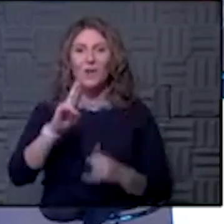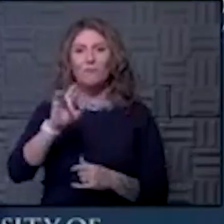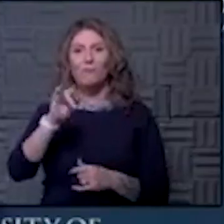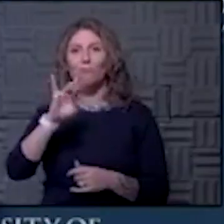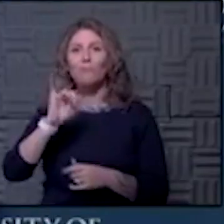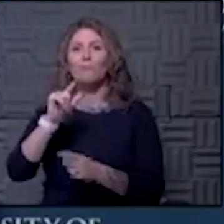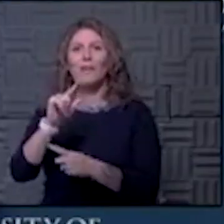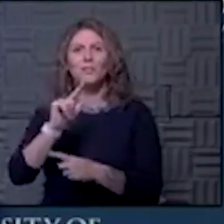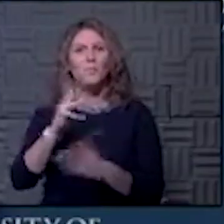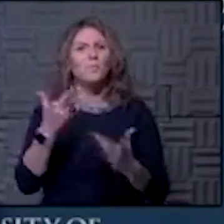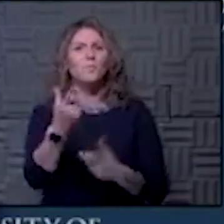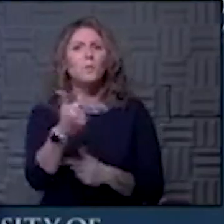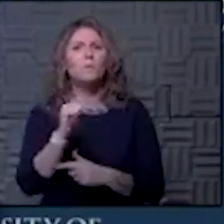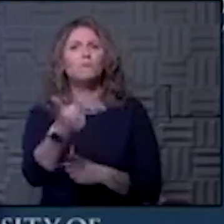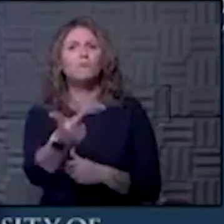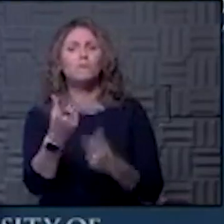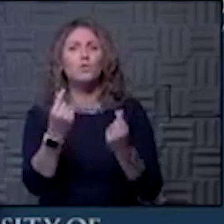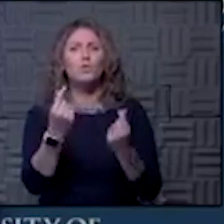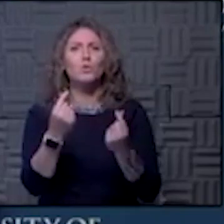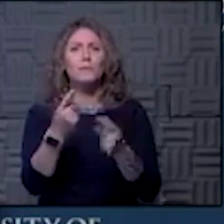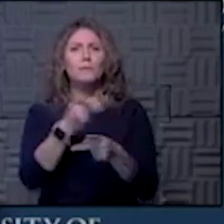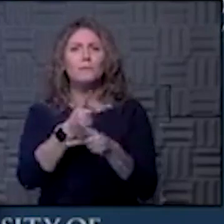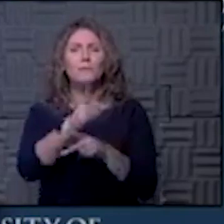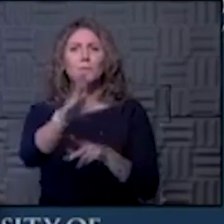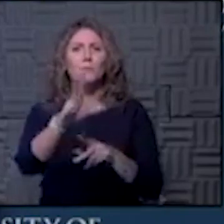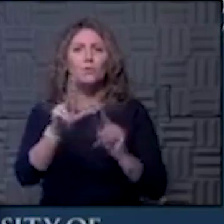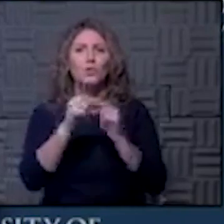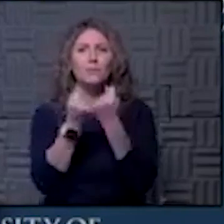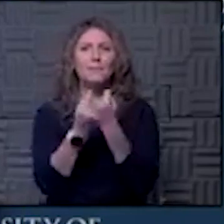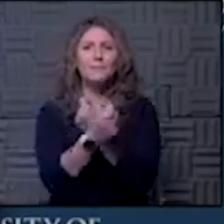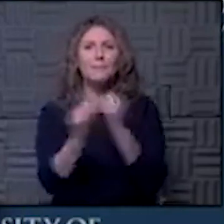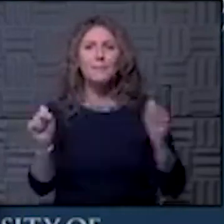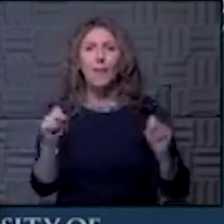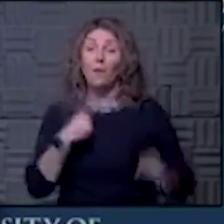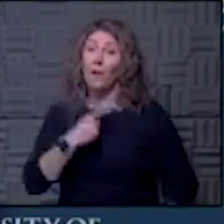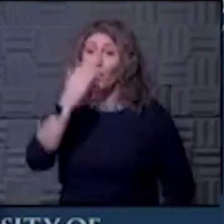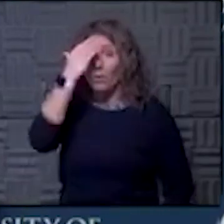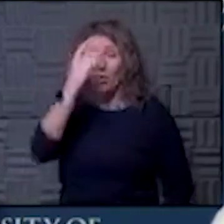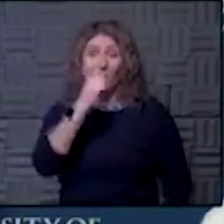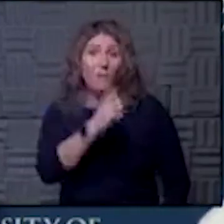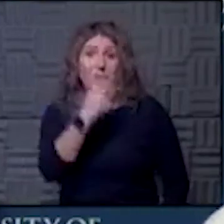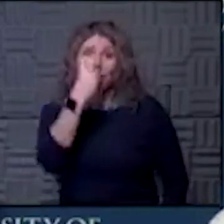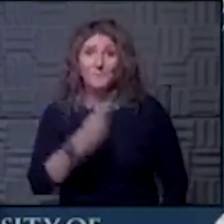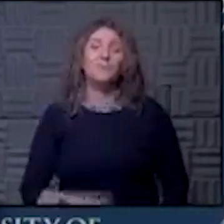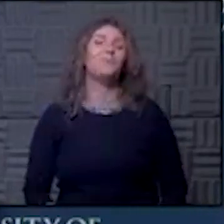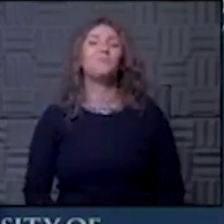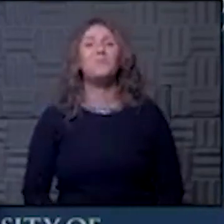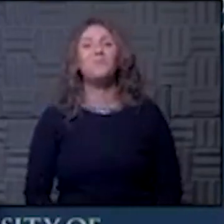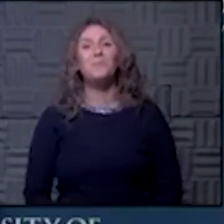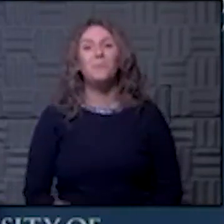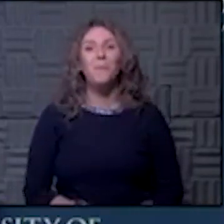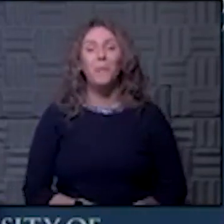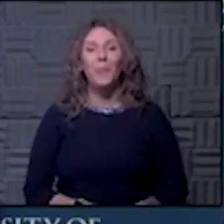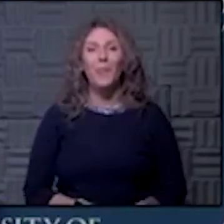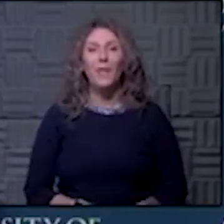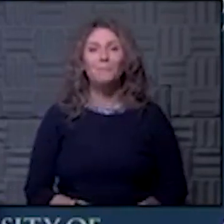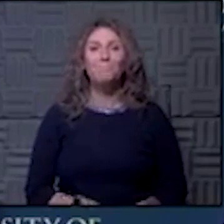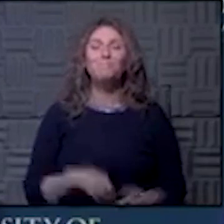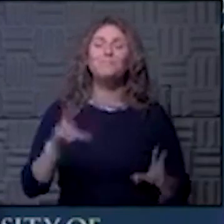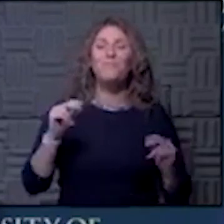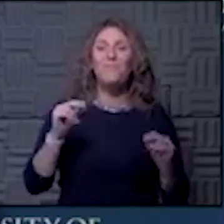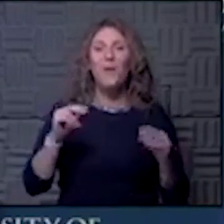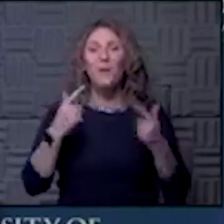doing to keep your team safe? Because I know you're not sleeping. No. Well,